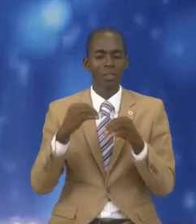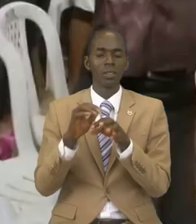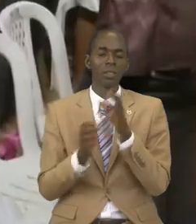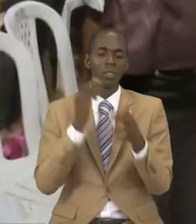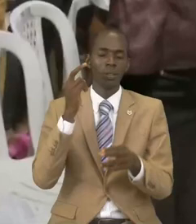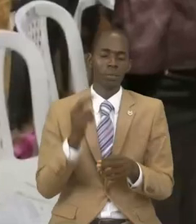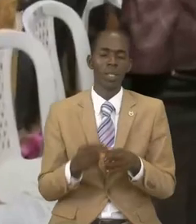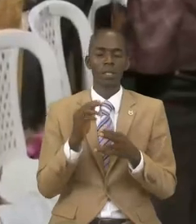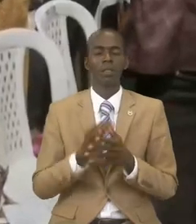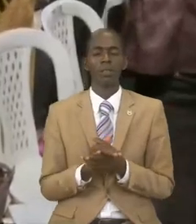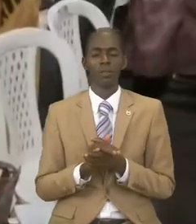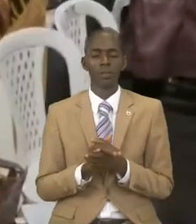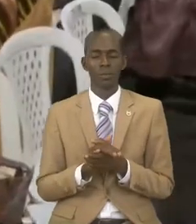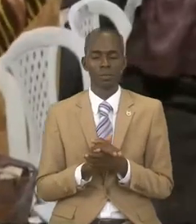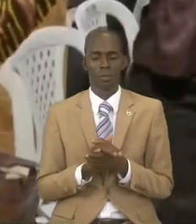Jesus' name.